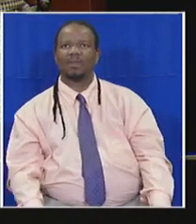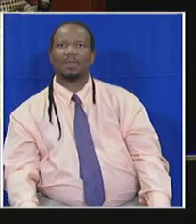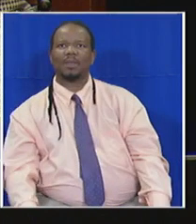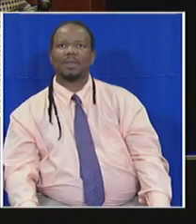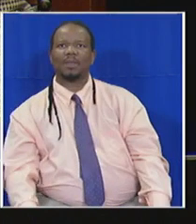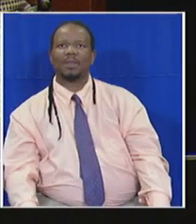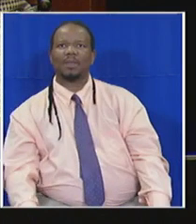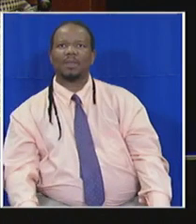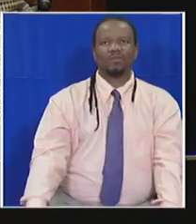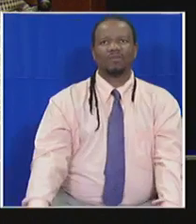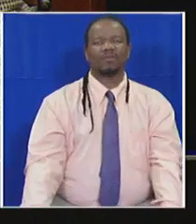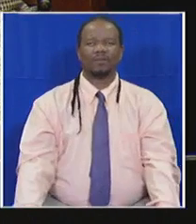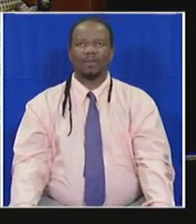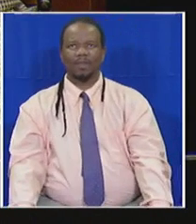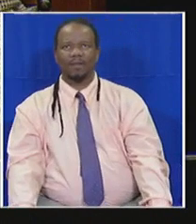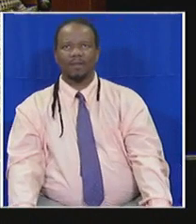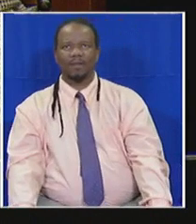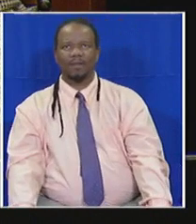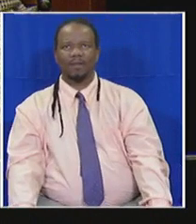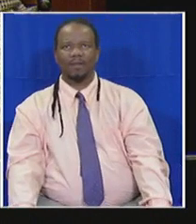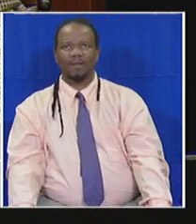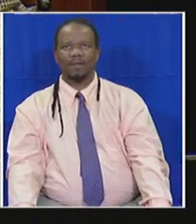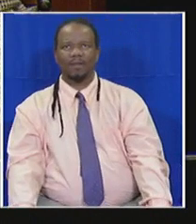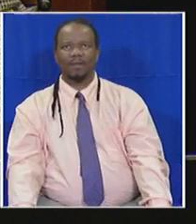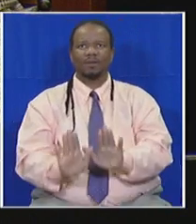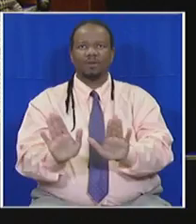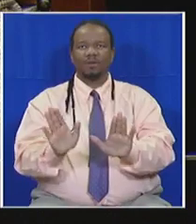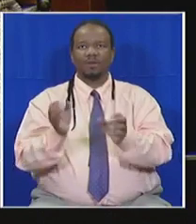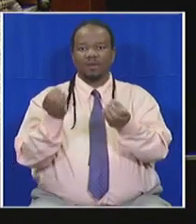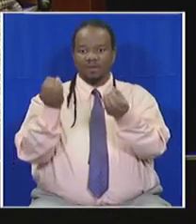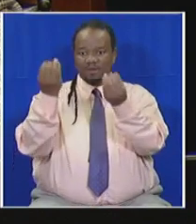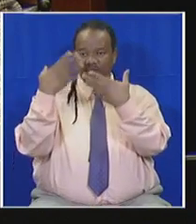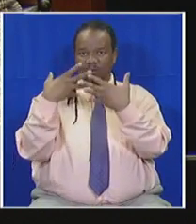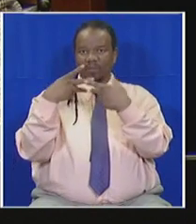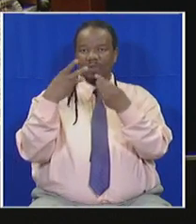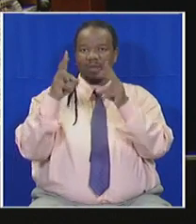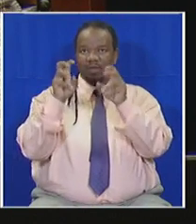Well, we have not been informed that it is in front of the court.